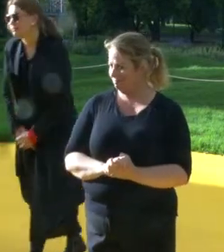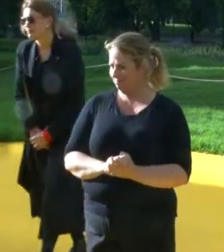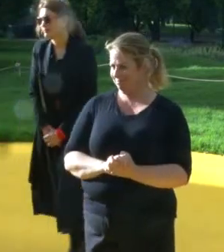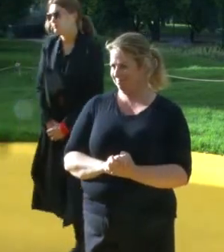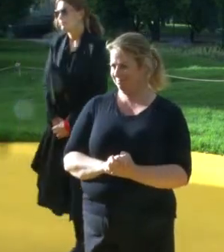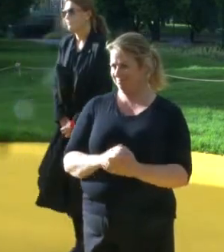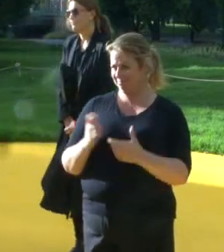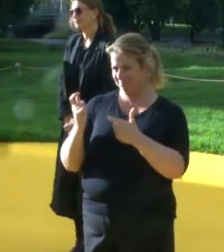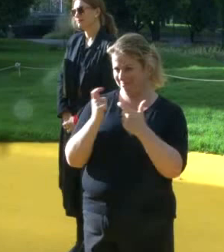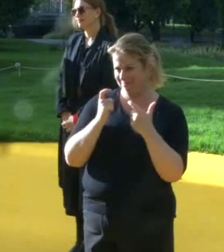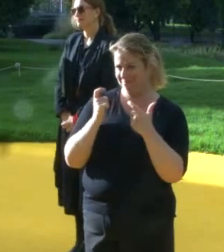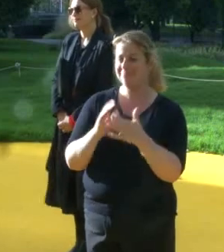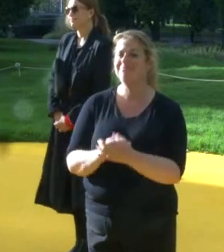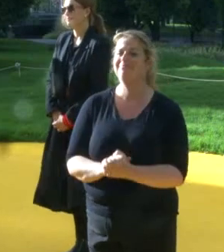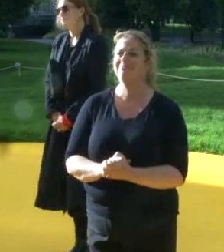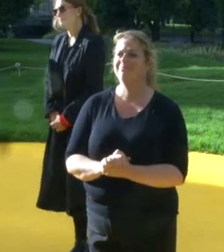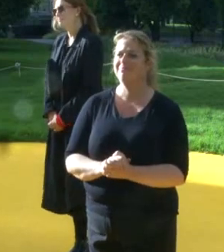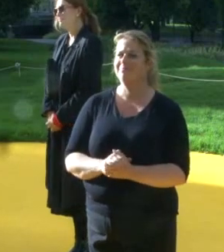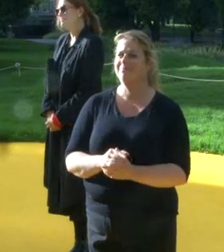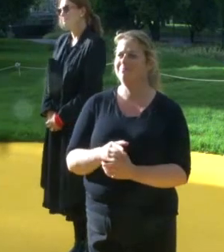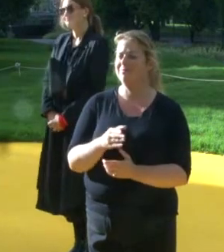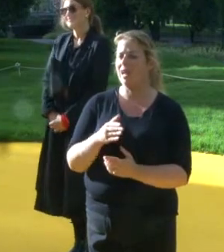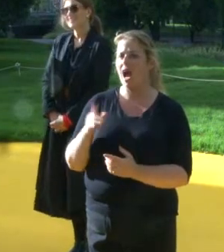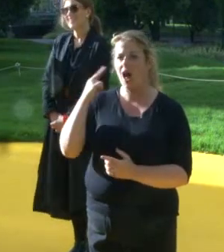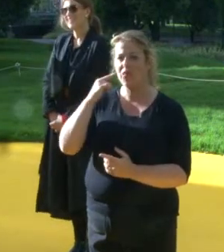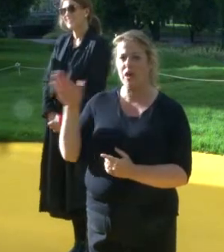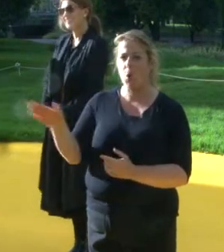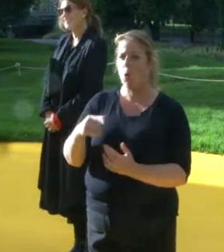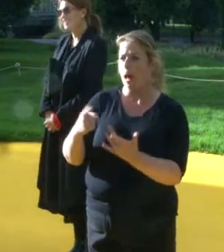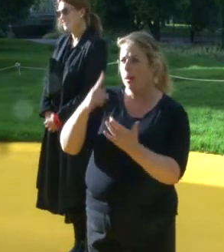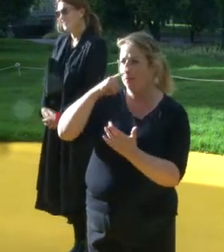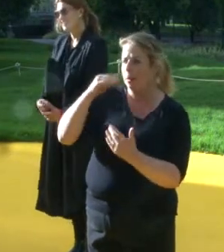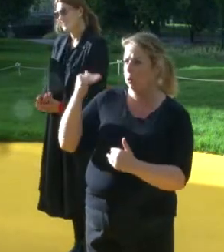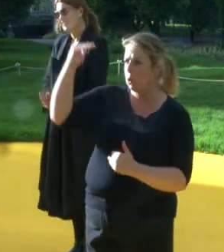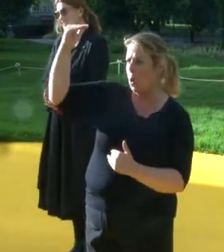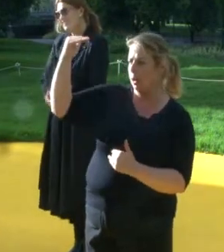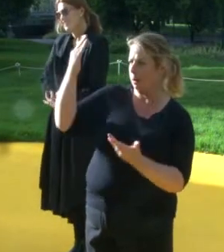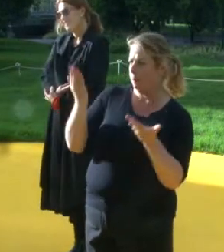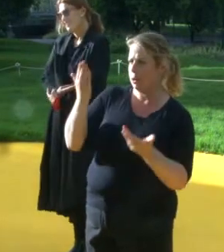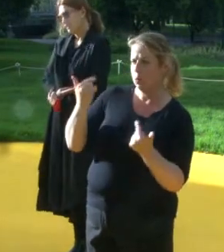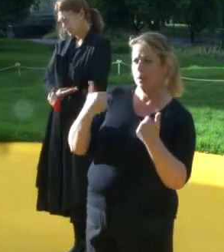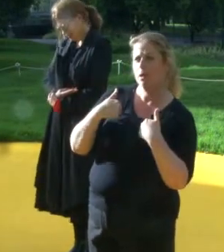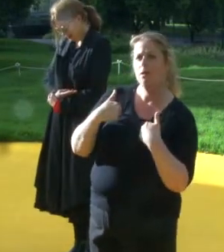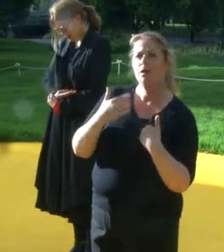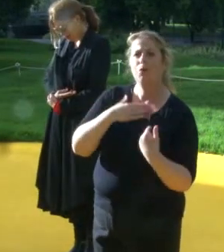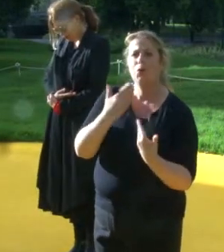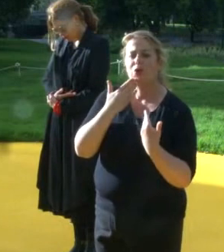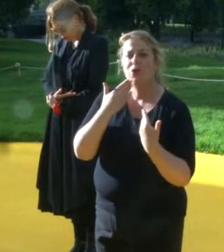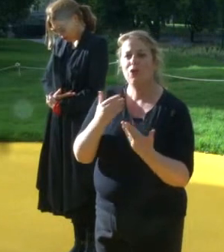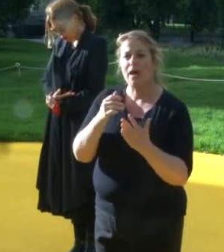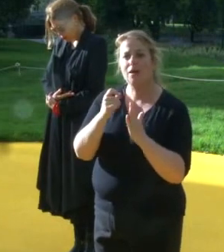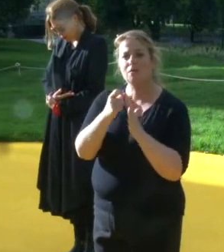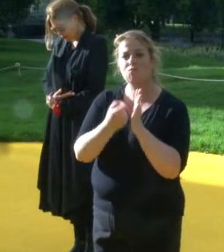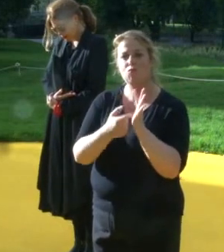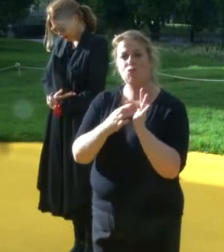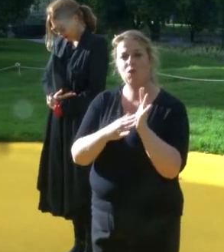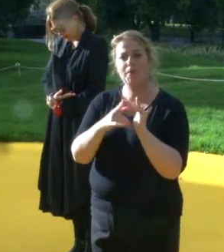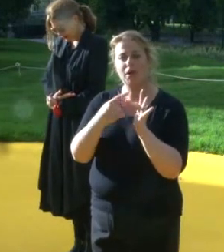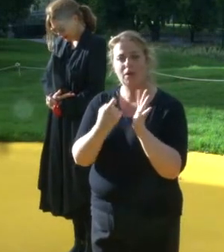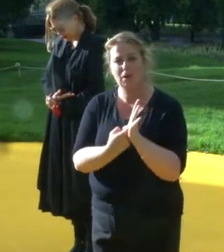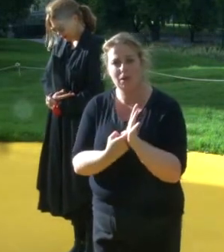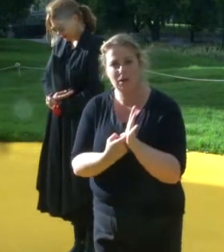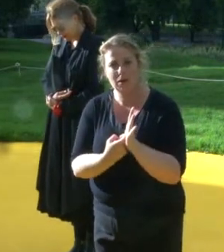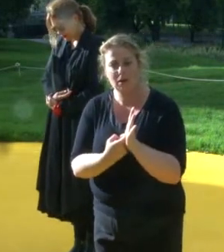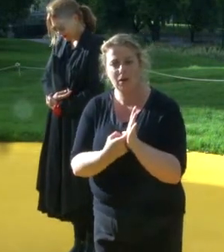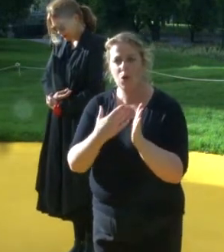I want to, everyone else is taller than me, I think. I want to thank, in particular, the Premier. I want to thank the